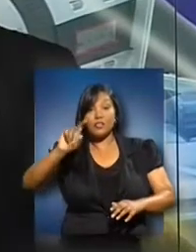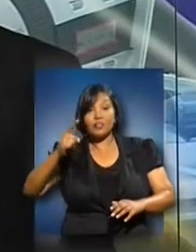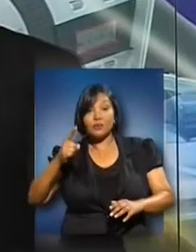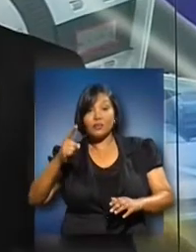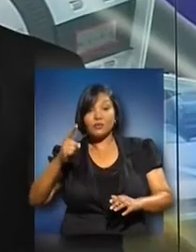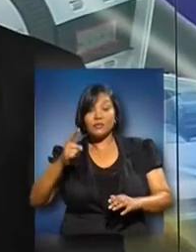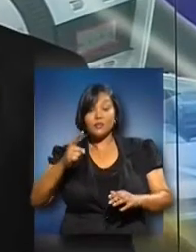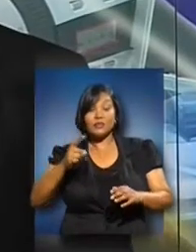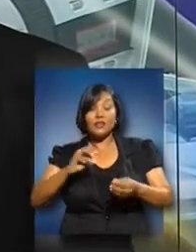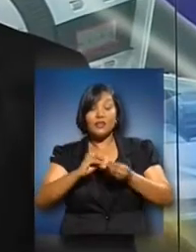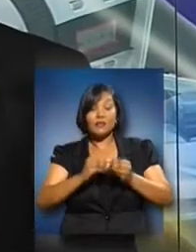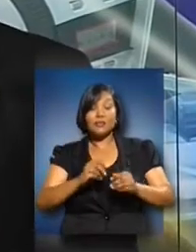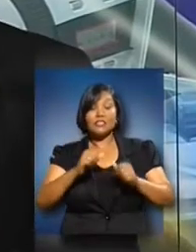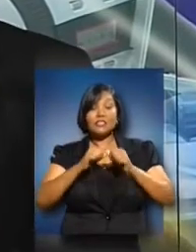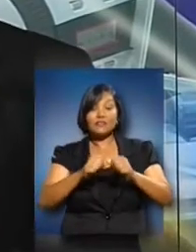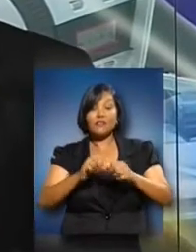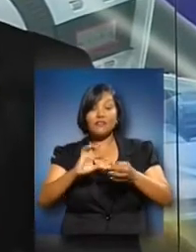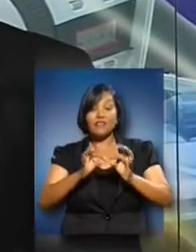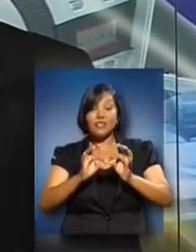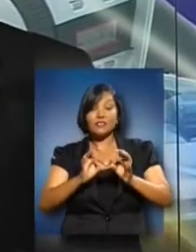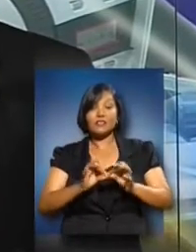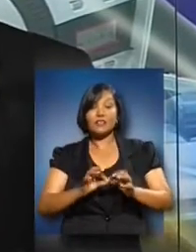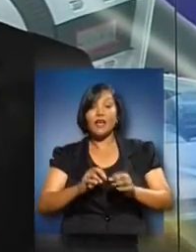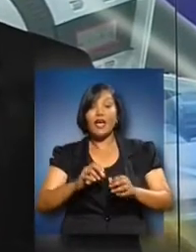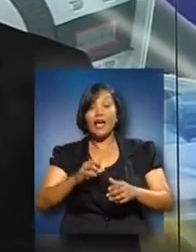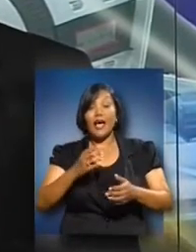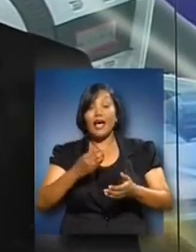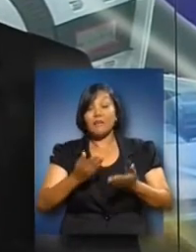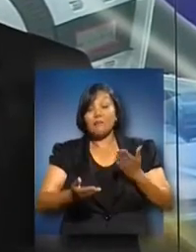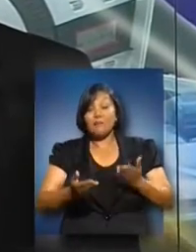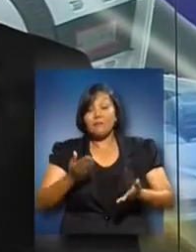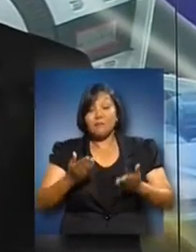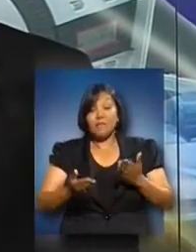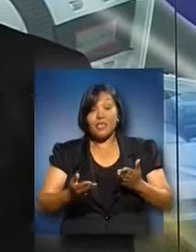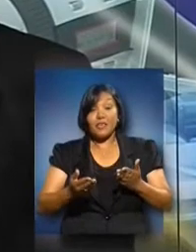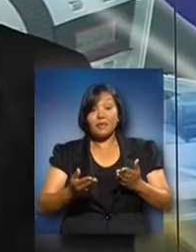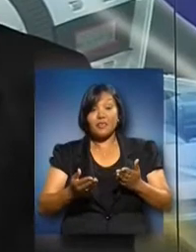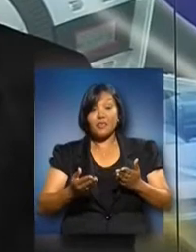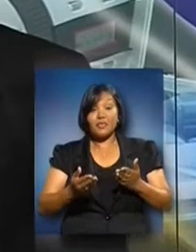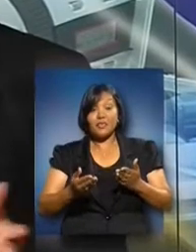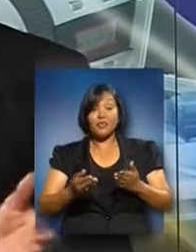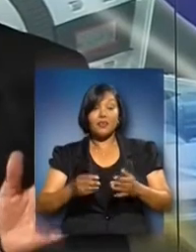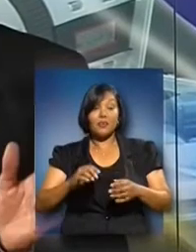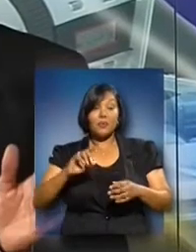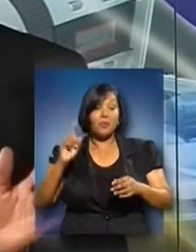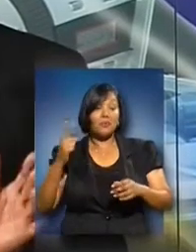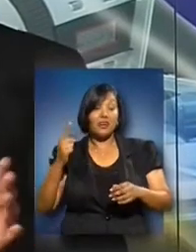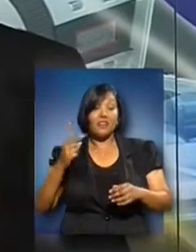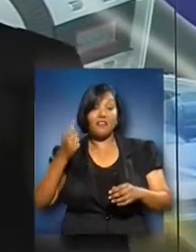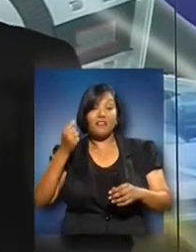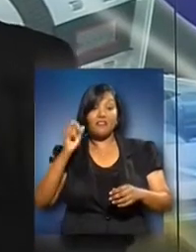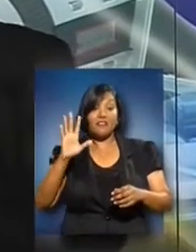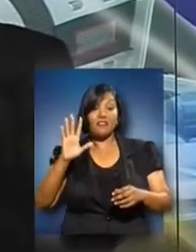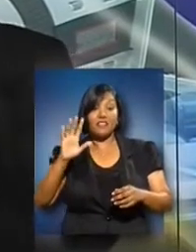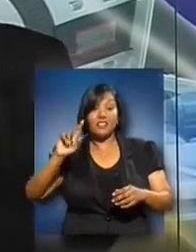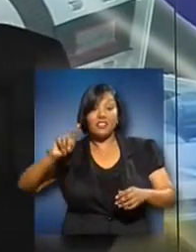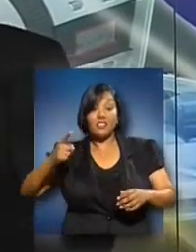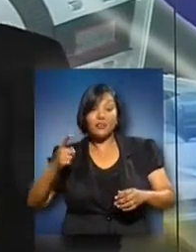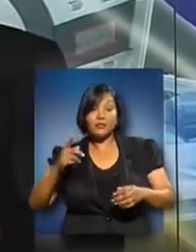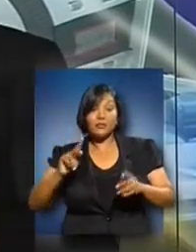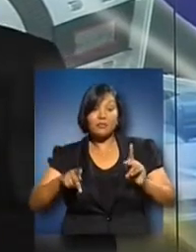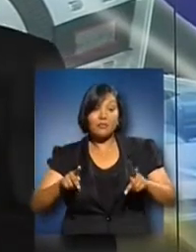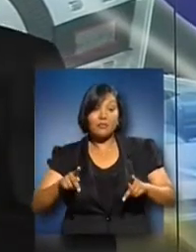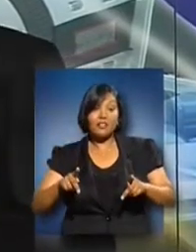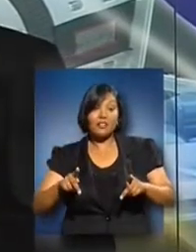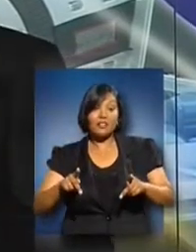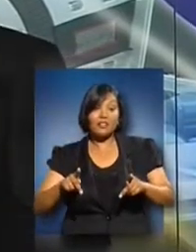100,000 ports numbers to be successful. It's not true. Maybe only